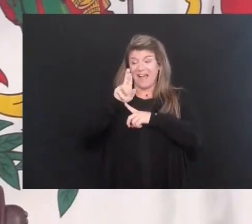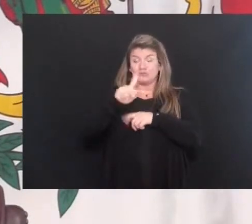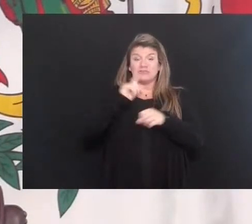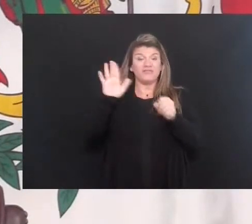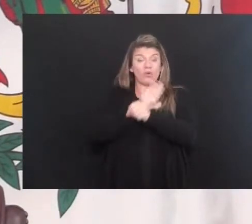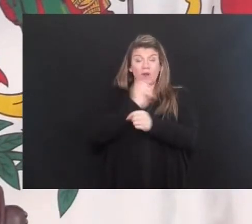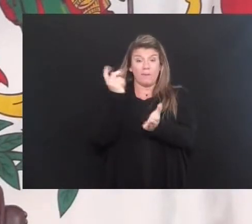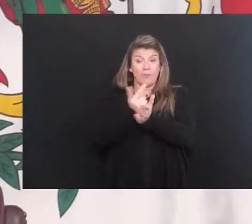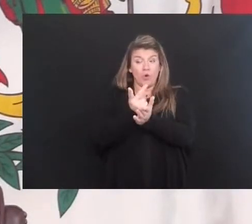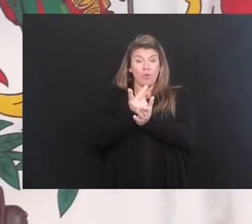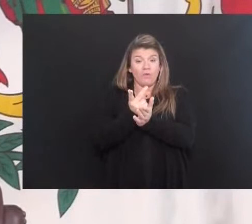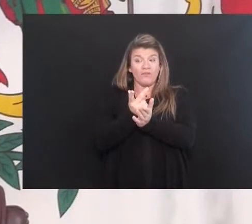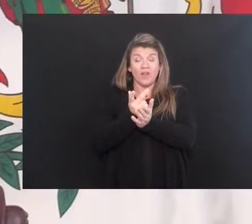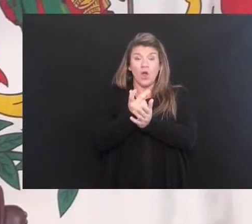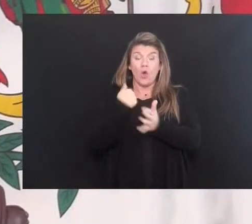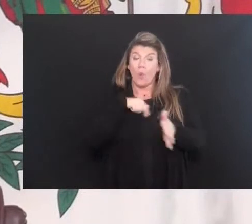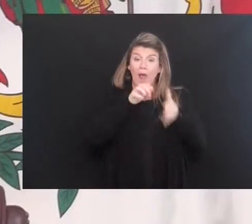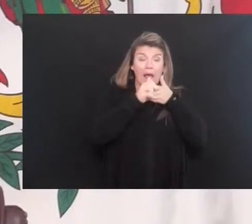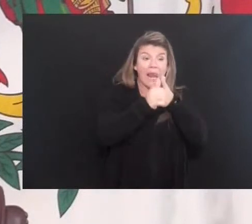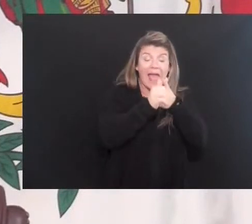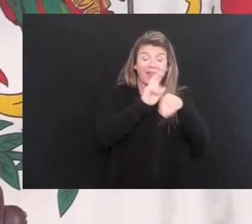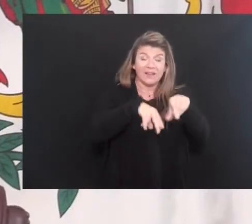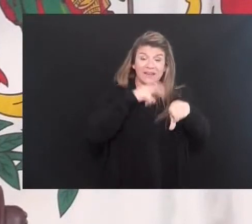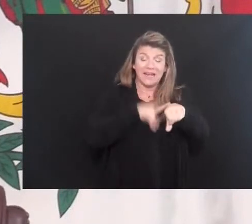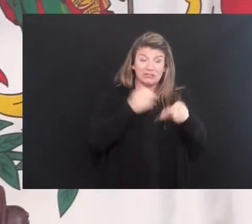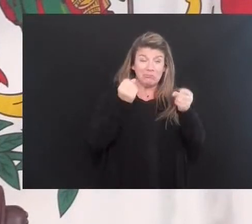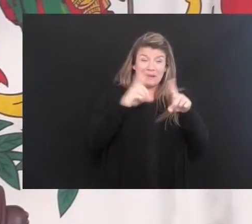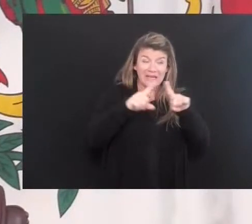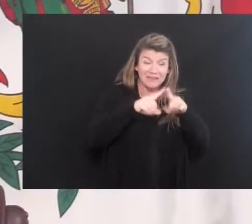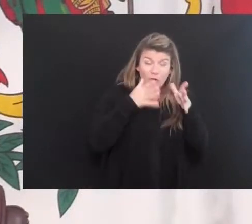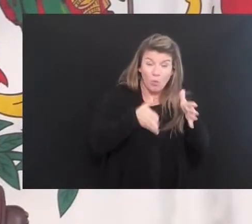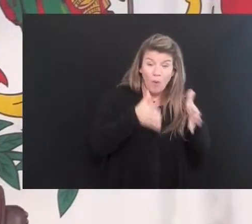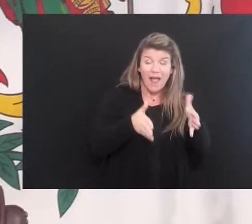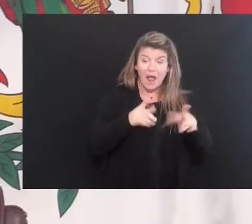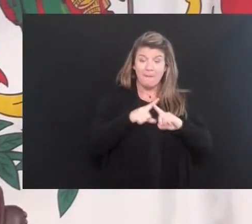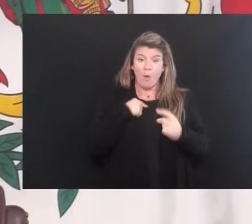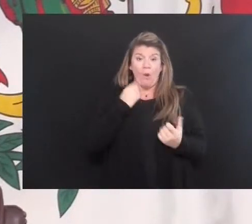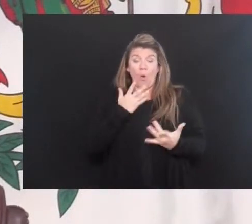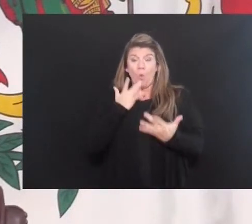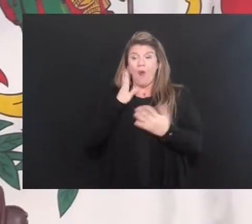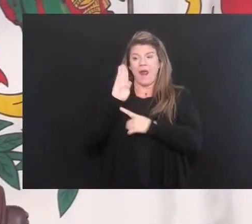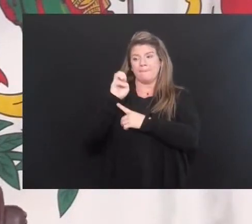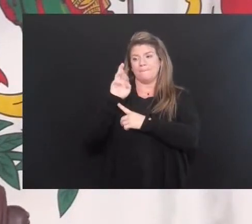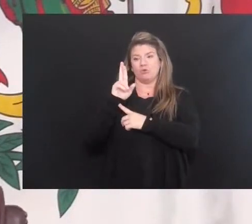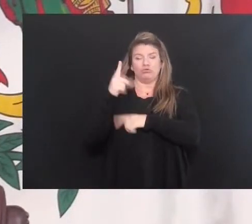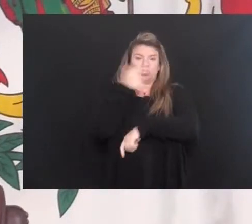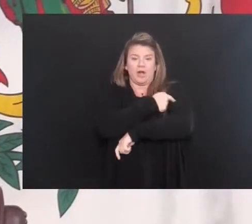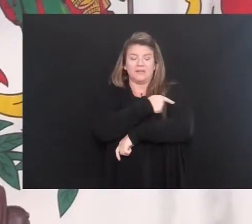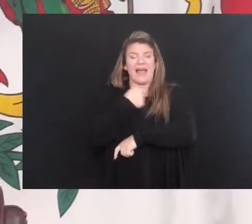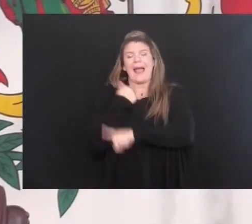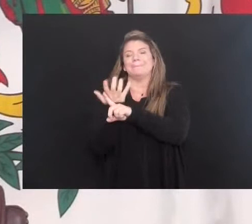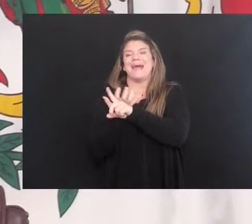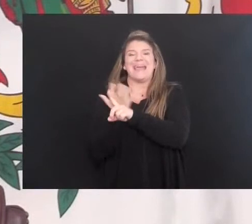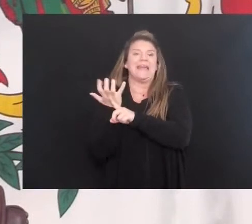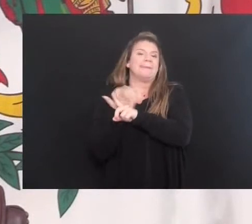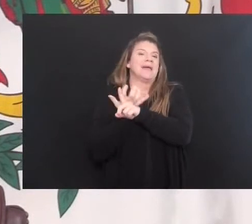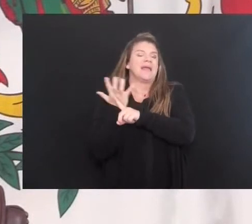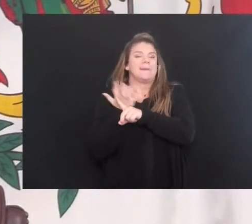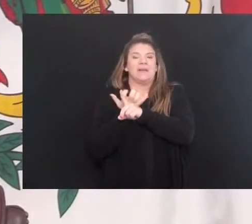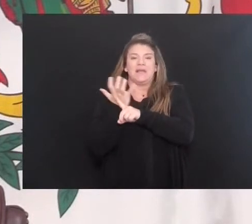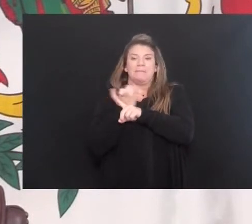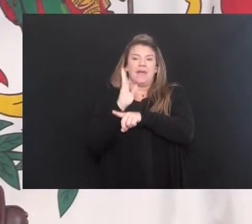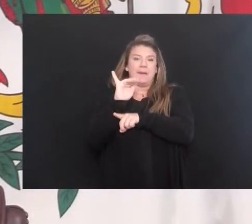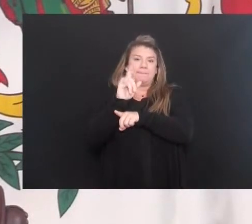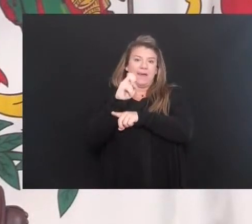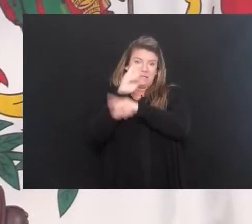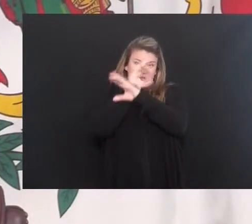gotten out in front and led the nation in lots of different ways, but the booster shots, I am pleading with the Biden administration for us to